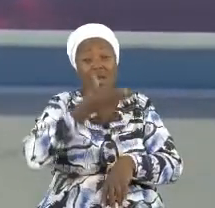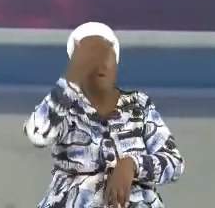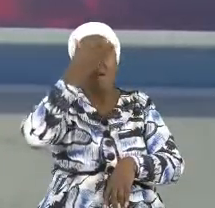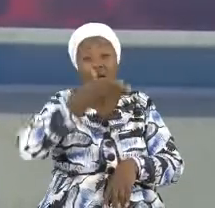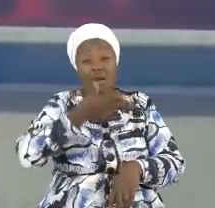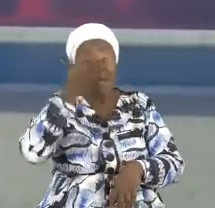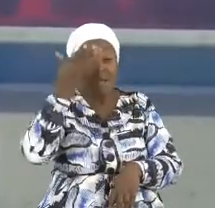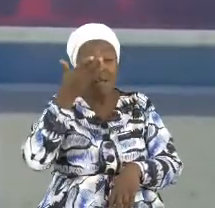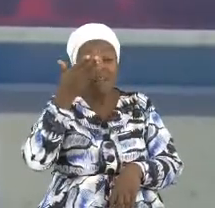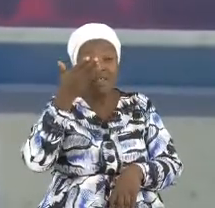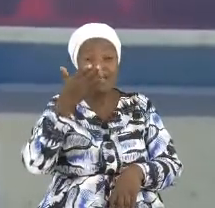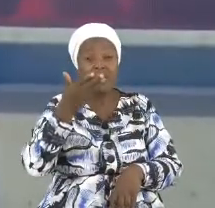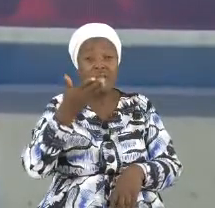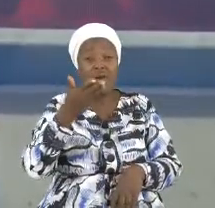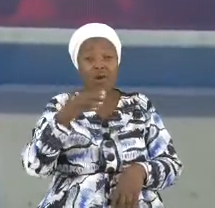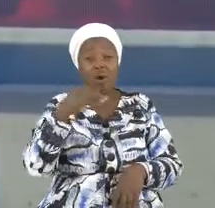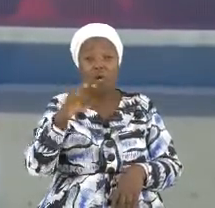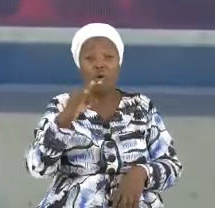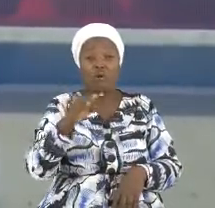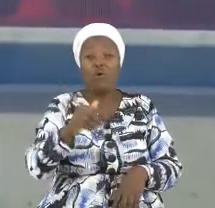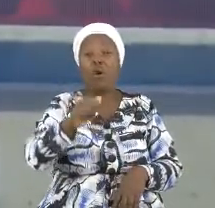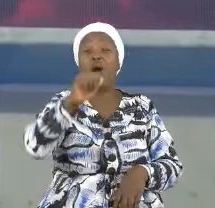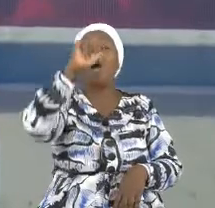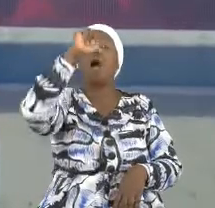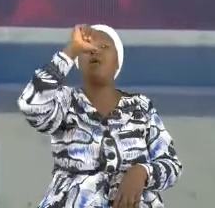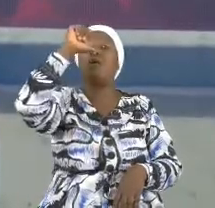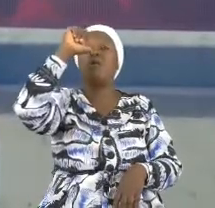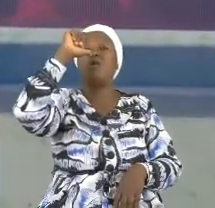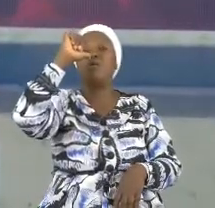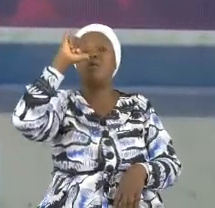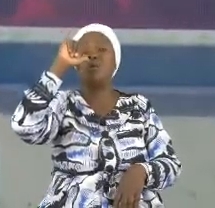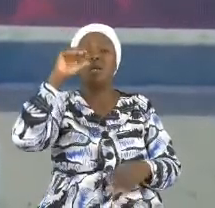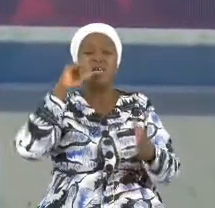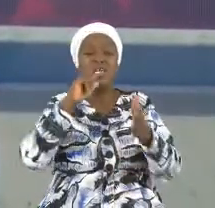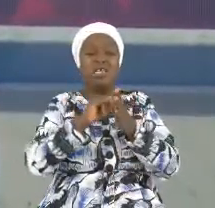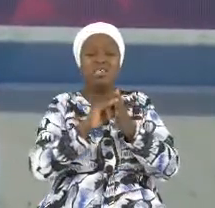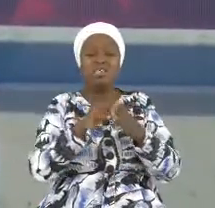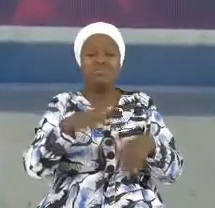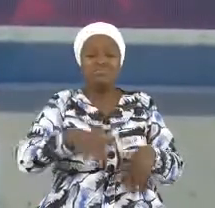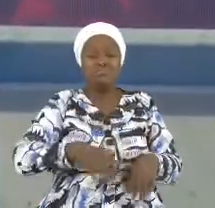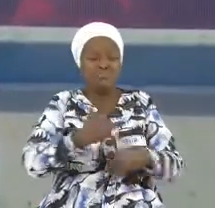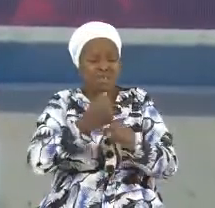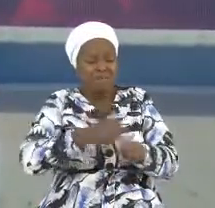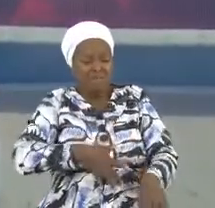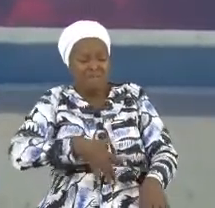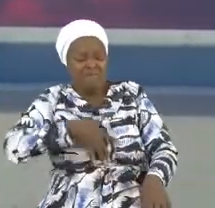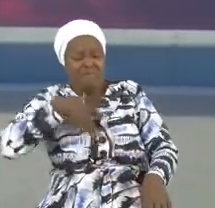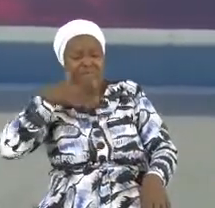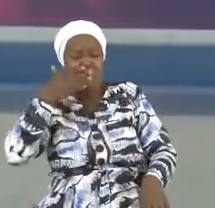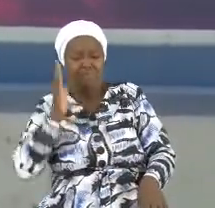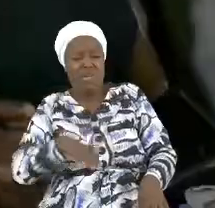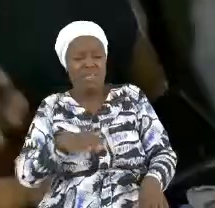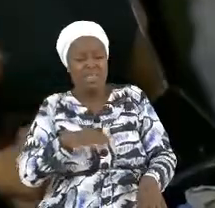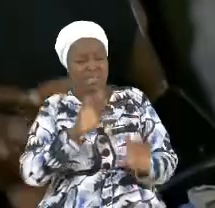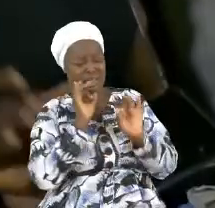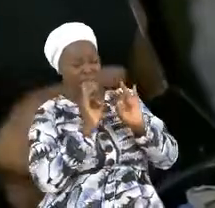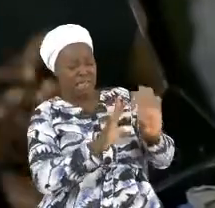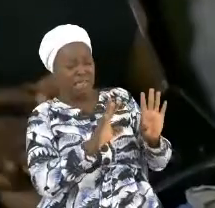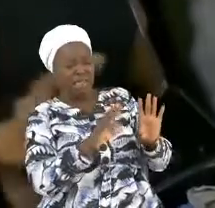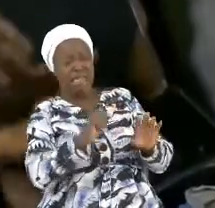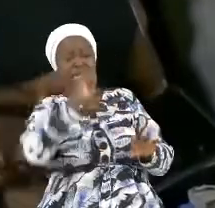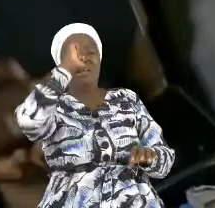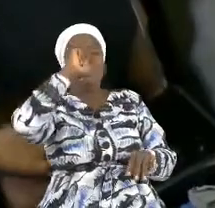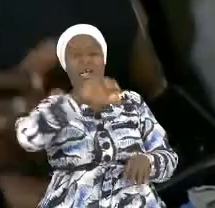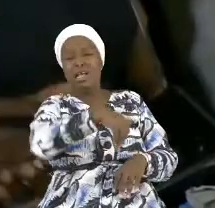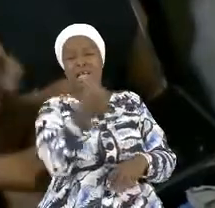the smell of alcohol, it irritated him. He didn't want it anymore. The Lord changed